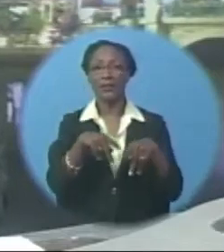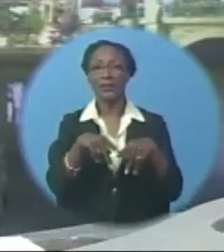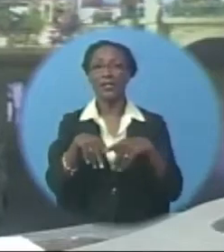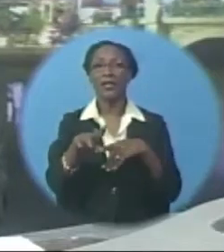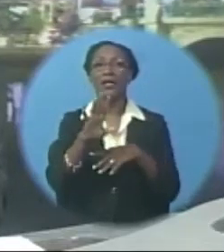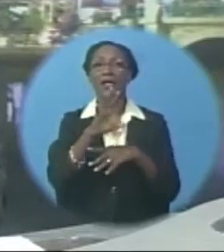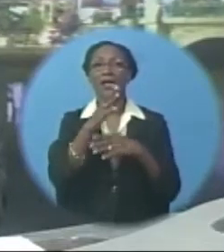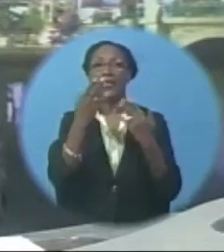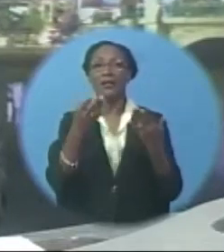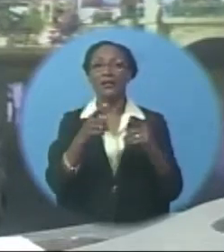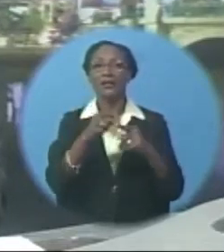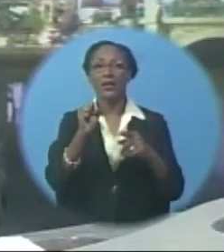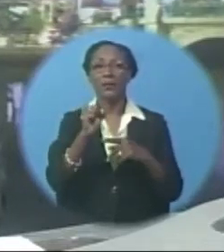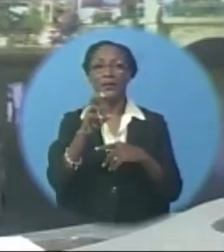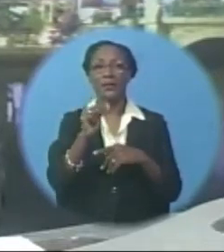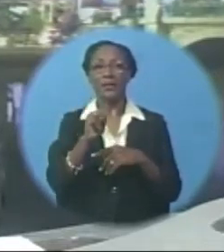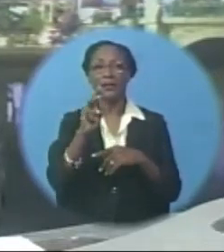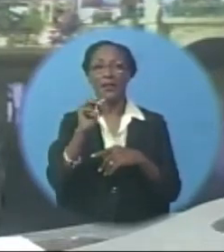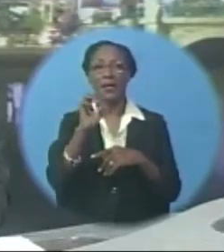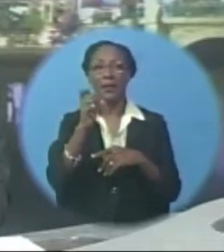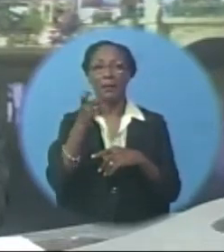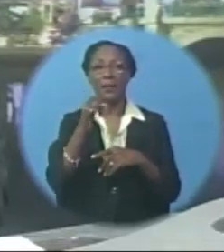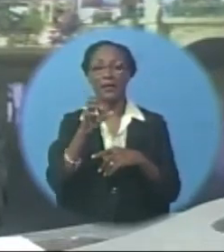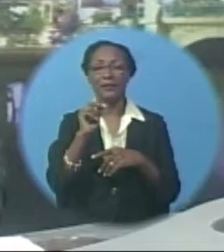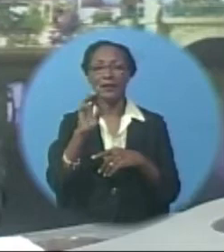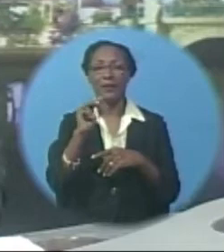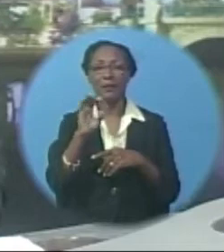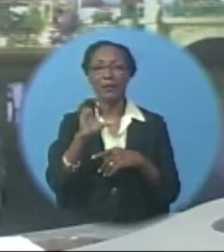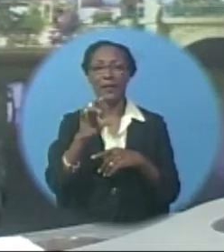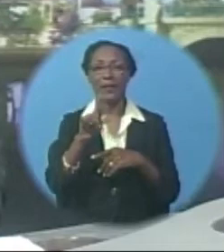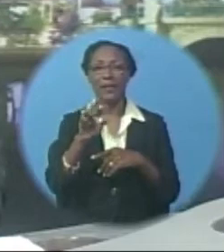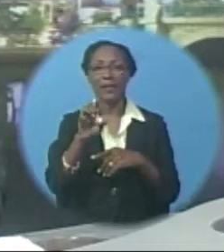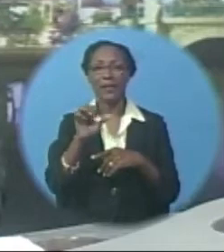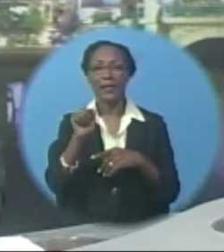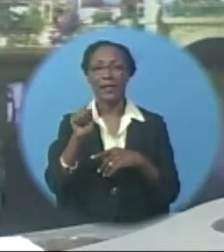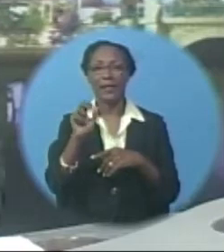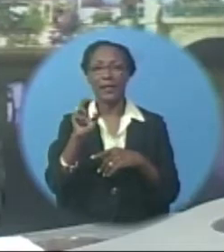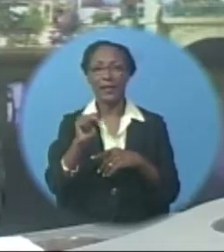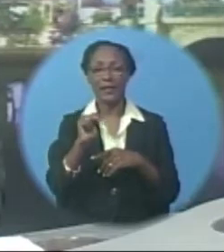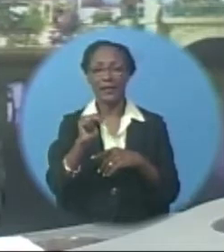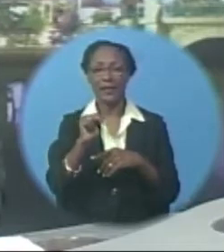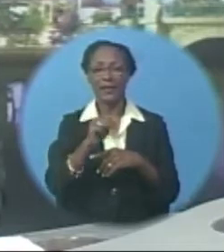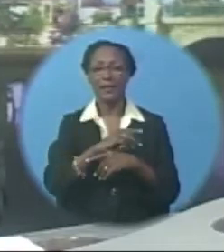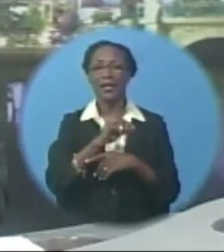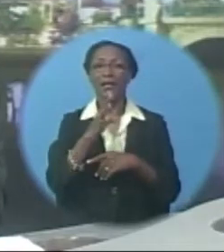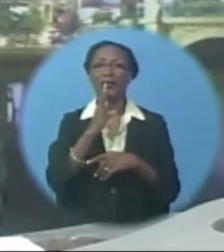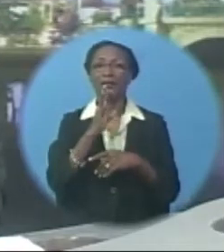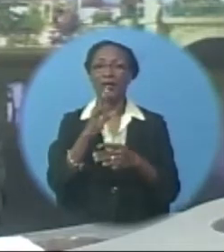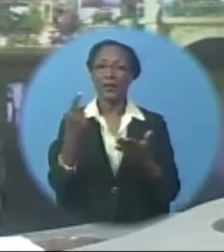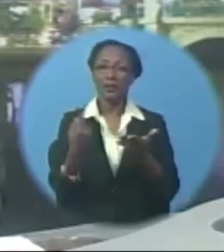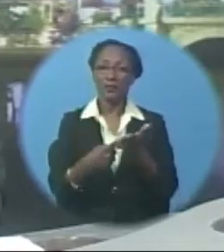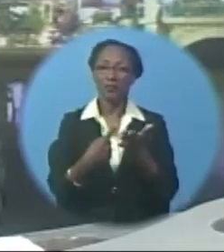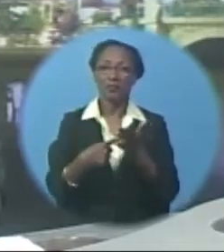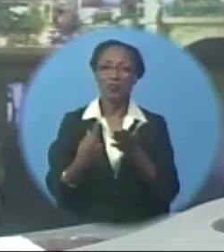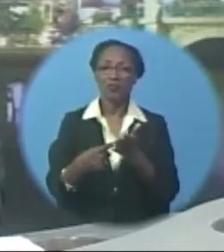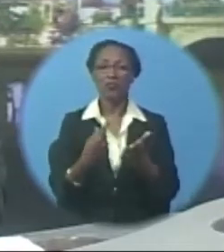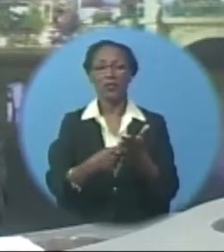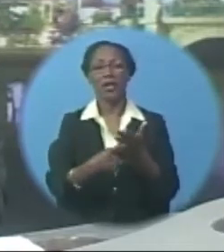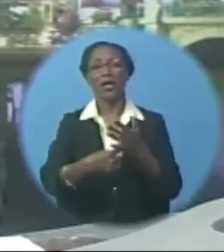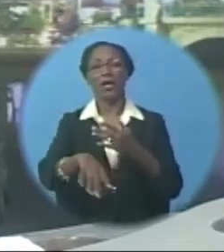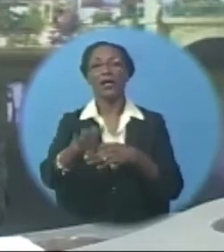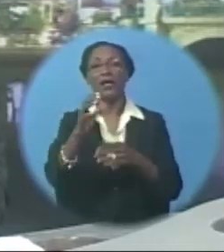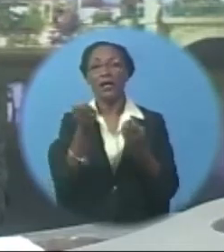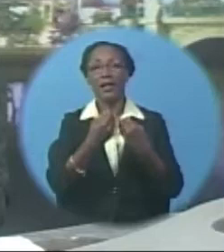from Senator Maxine McLean as she led off debate on a resolution to vest land at Arch Hall St. Thomas in the National Housing